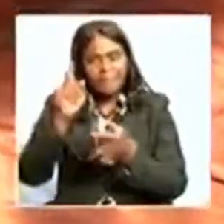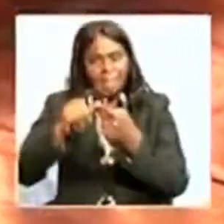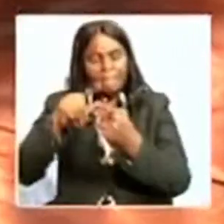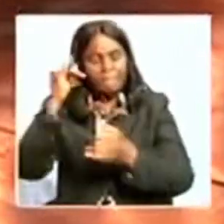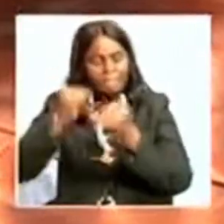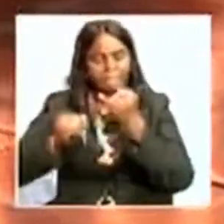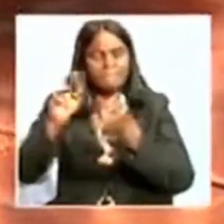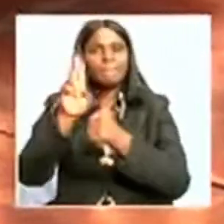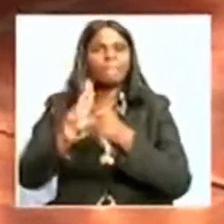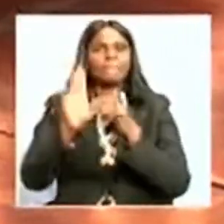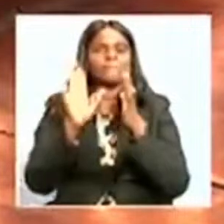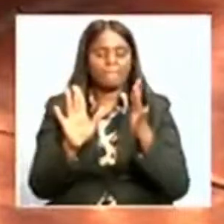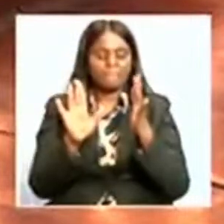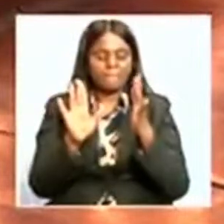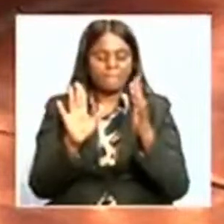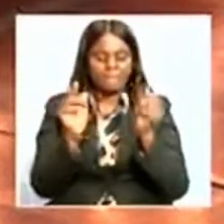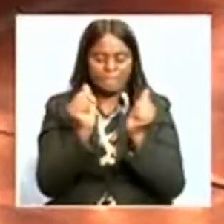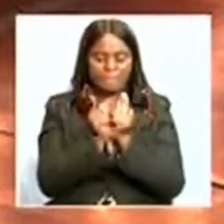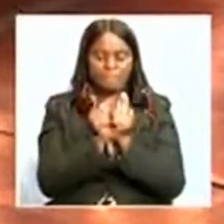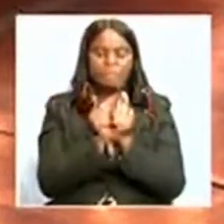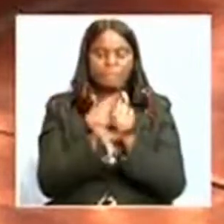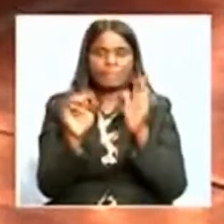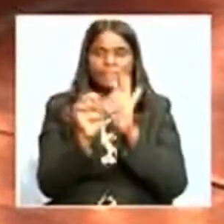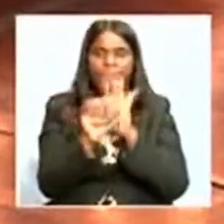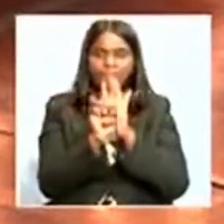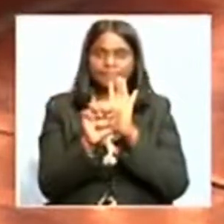user in terms of